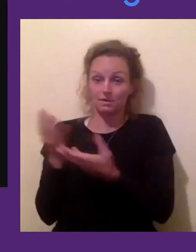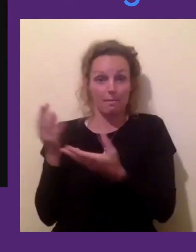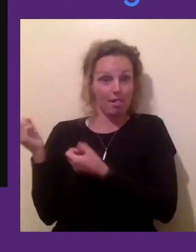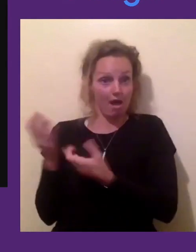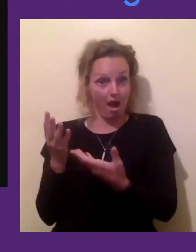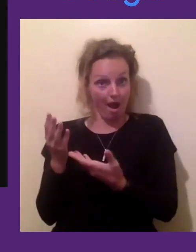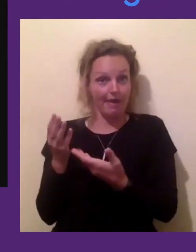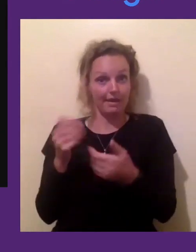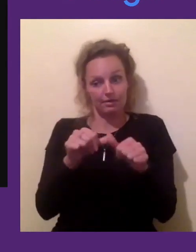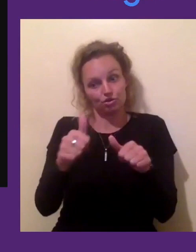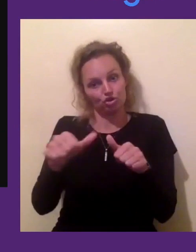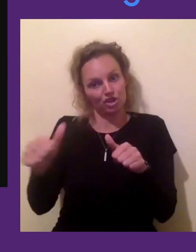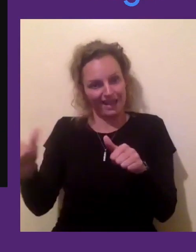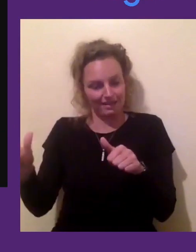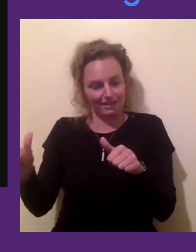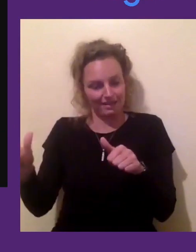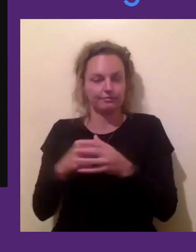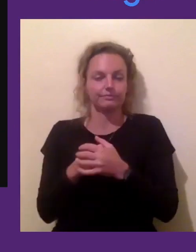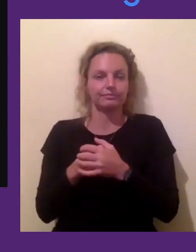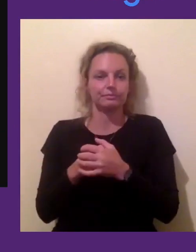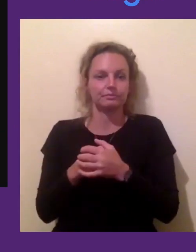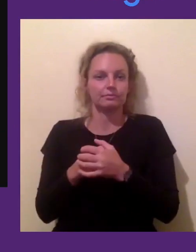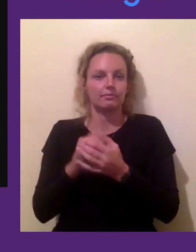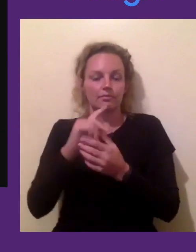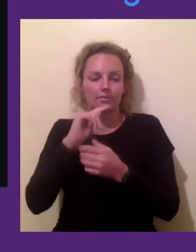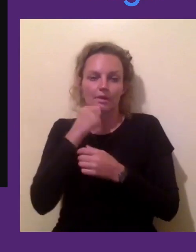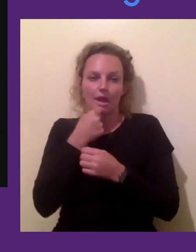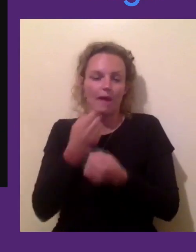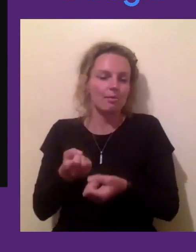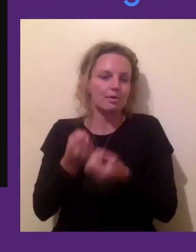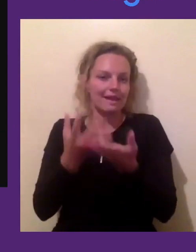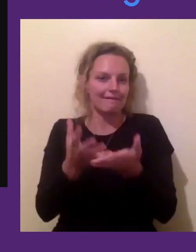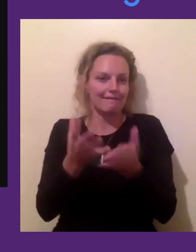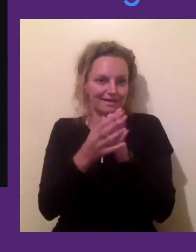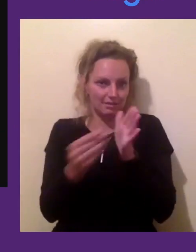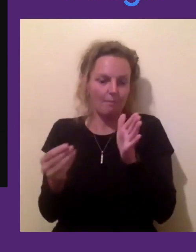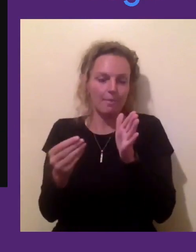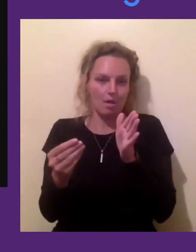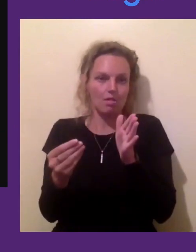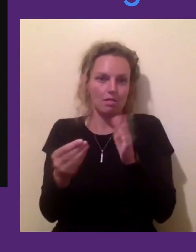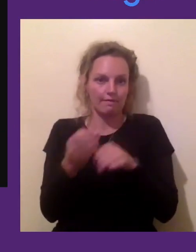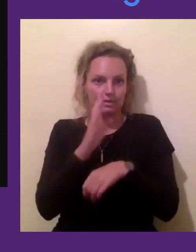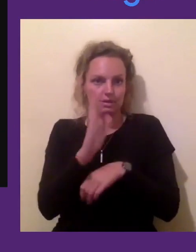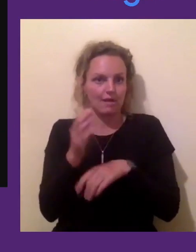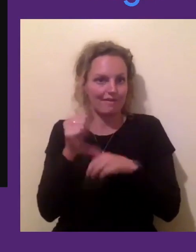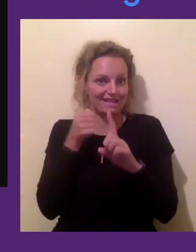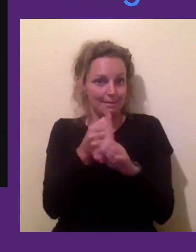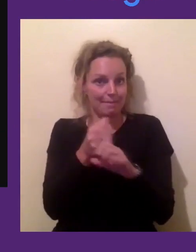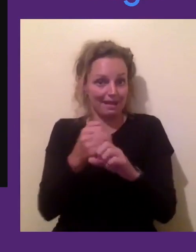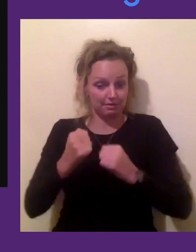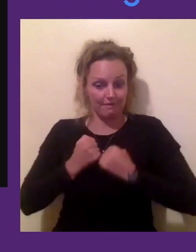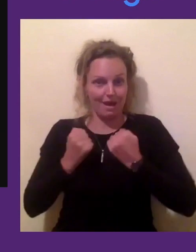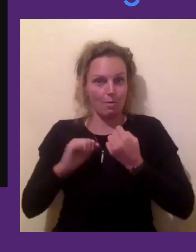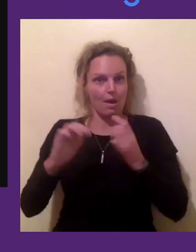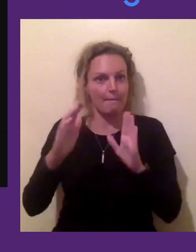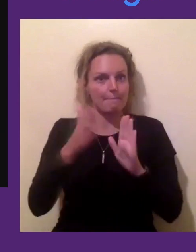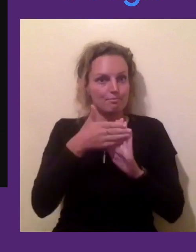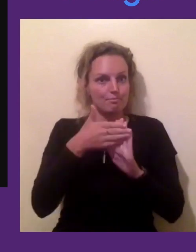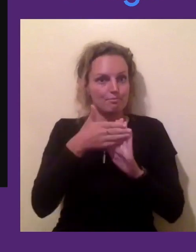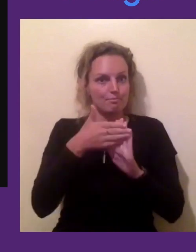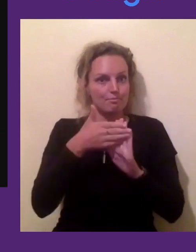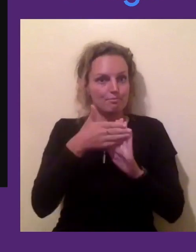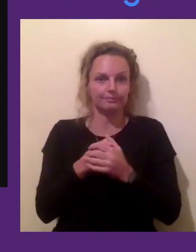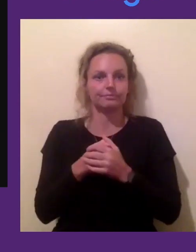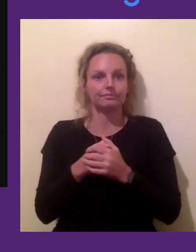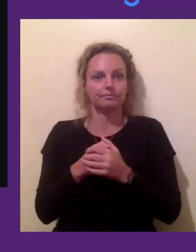give you an example of the direct impact on process we own, branding. We bring accessibility, sustainability, and workplace together with